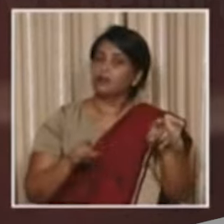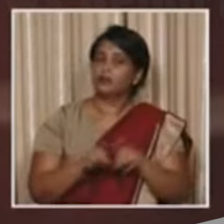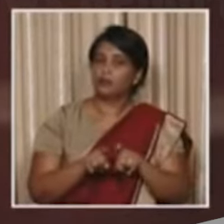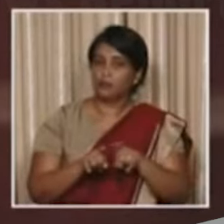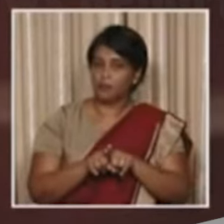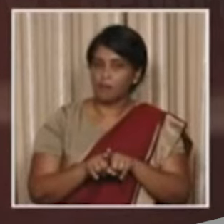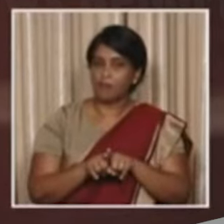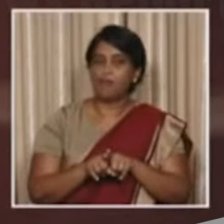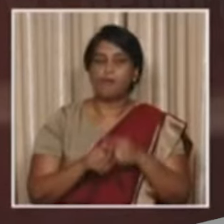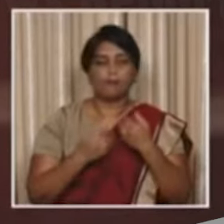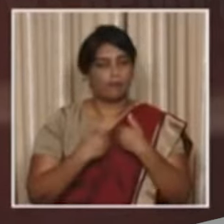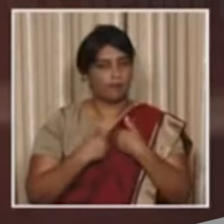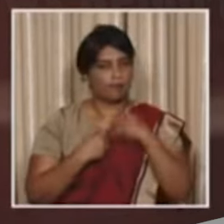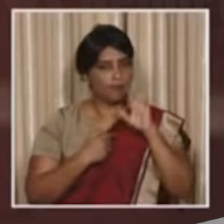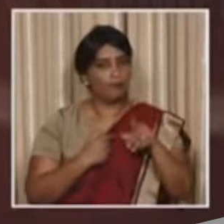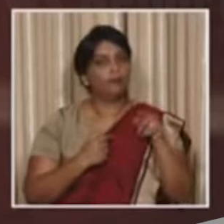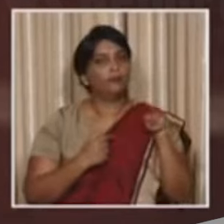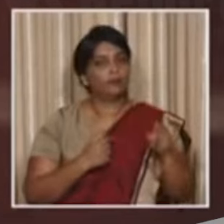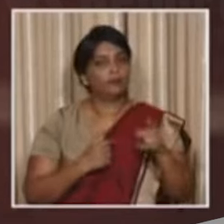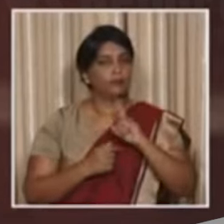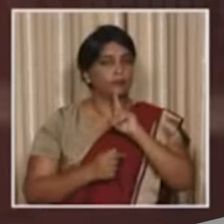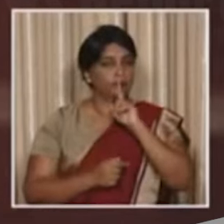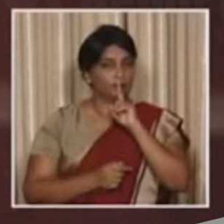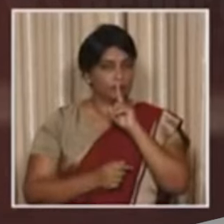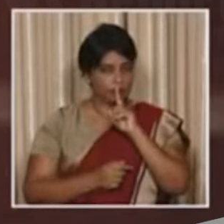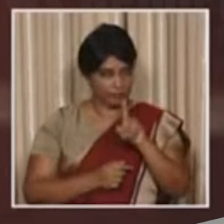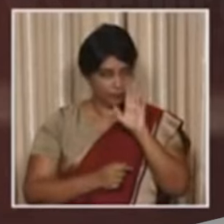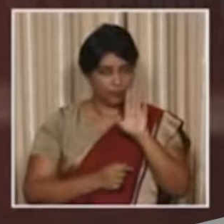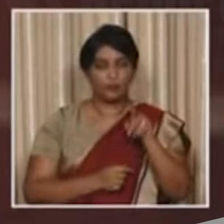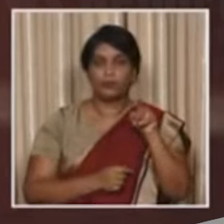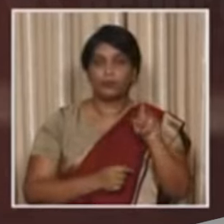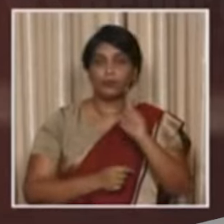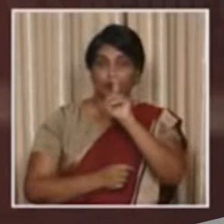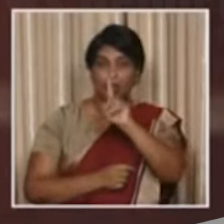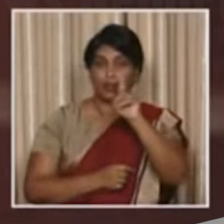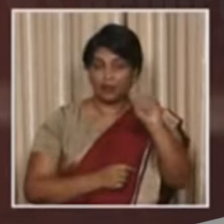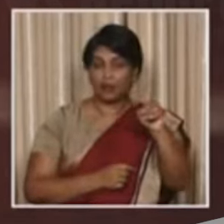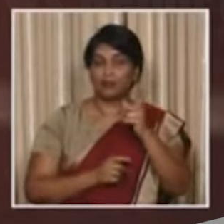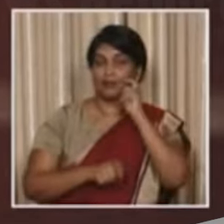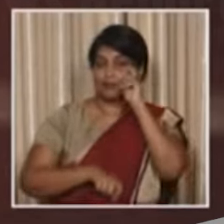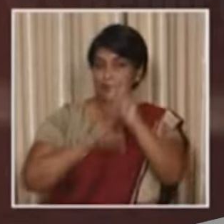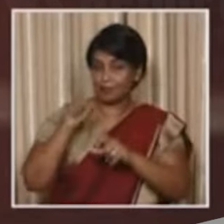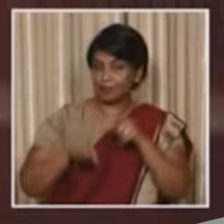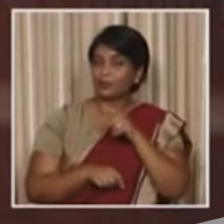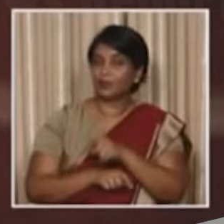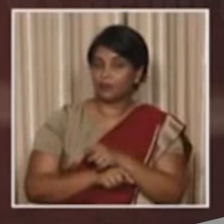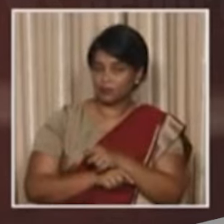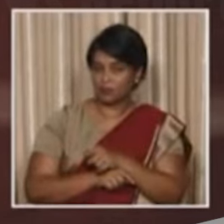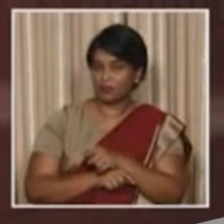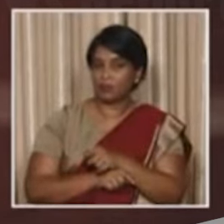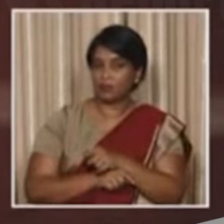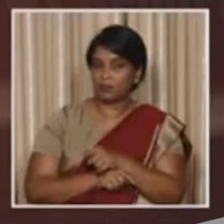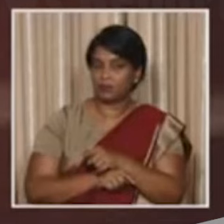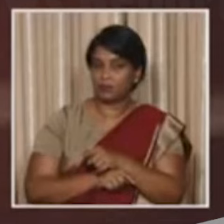order, however, that each petitioner, both application, would be entitled to cost in the sum of